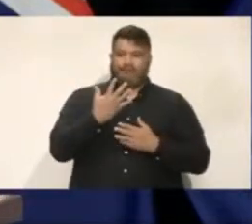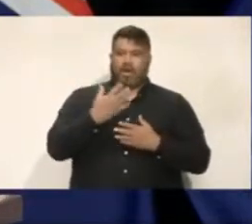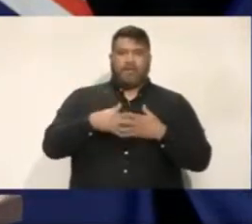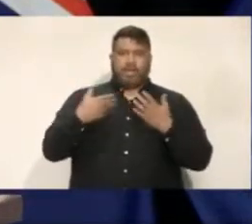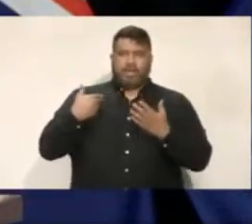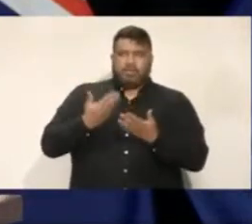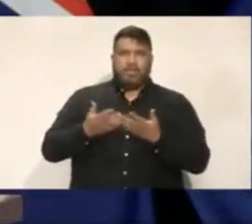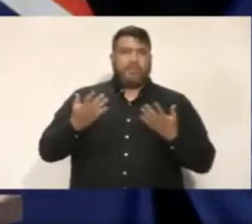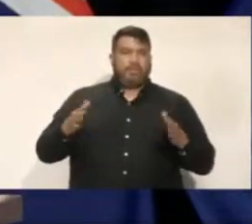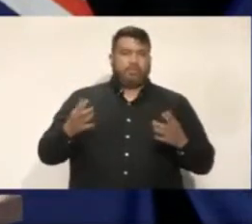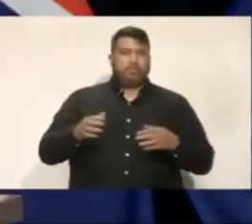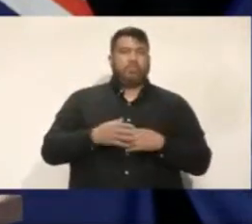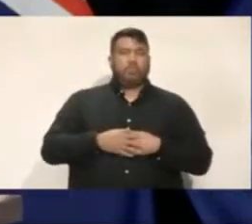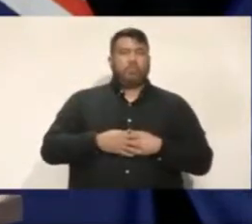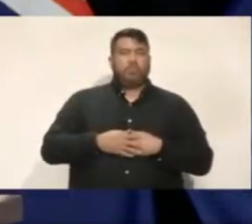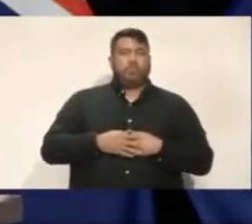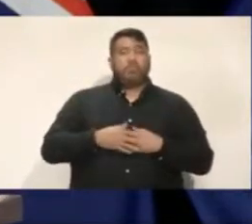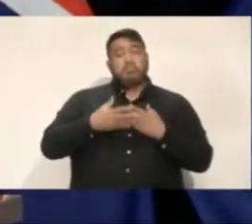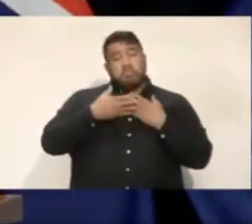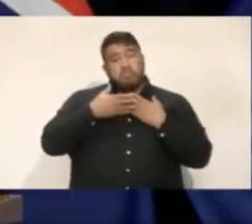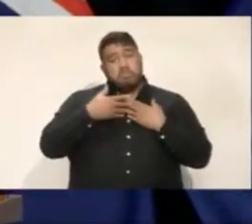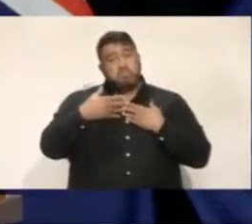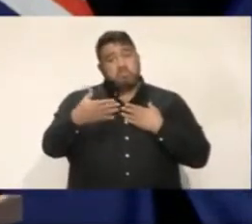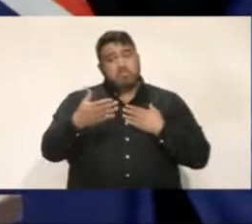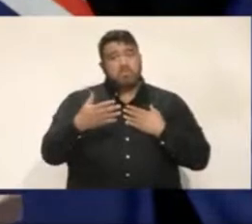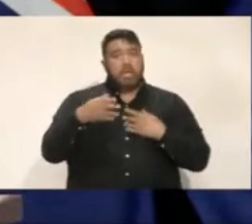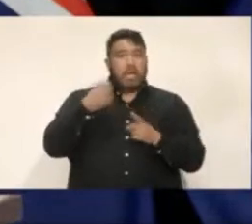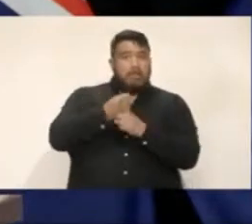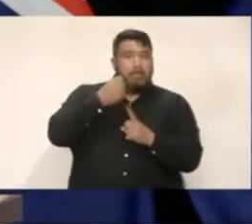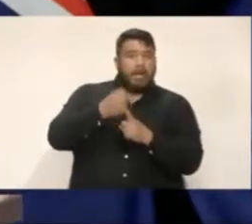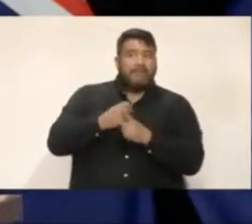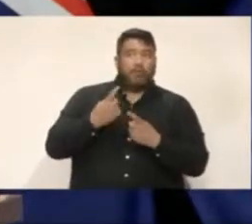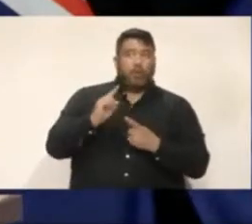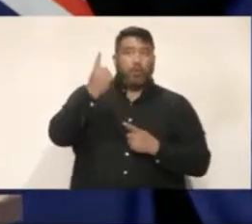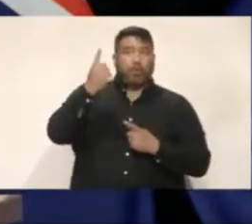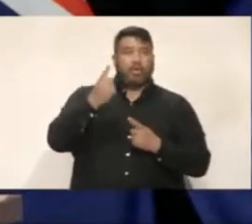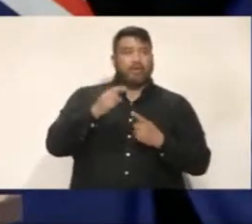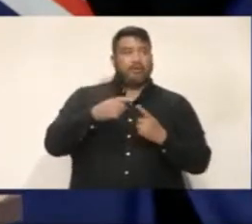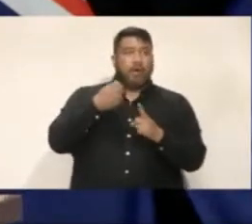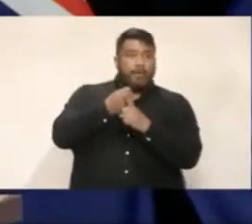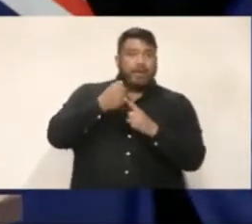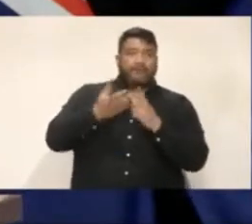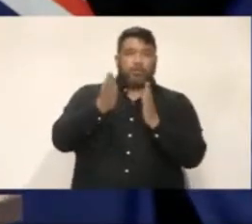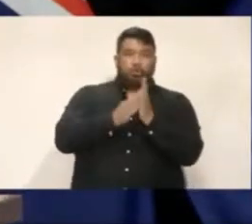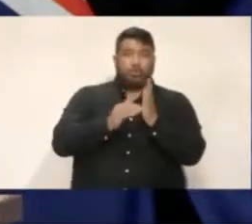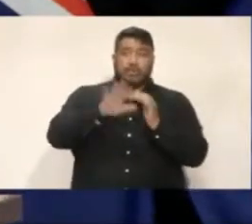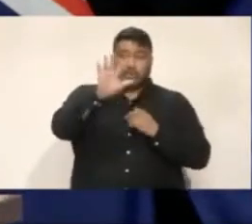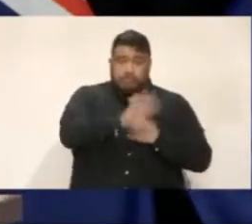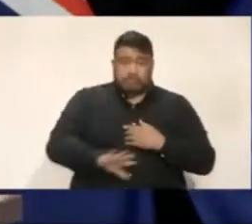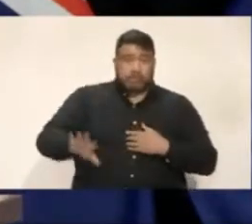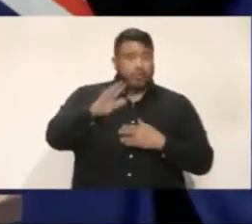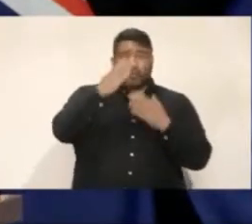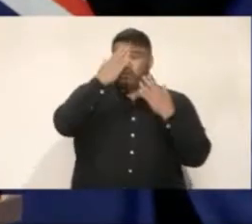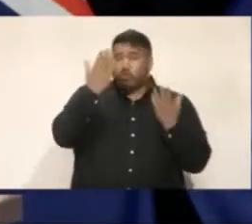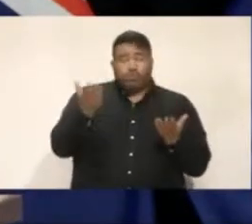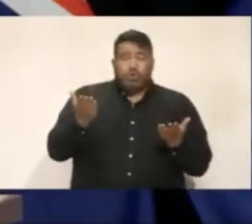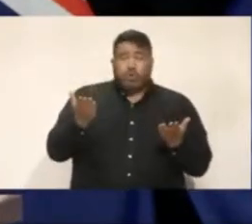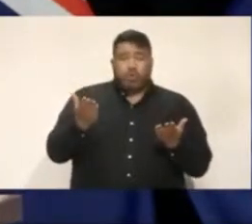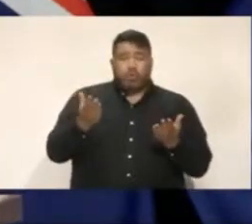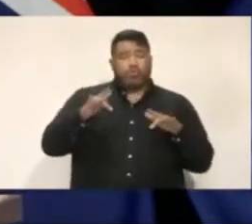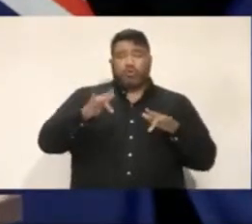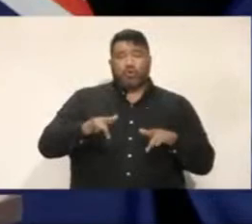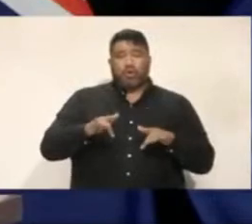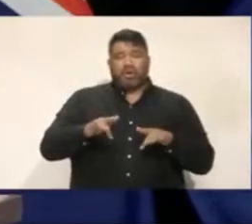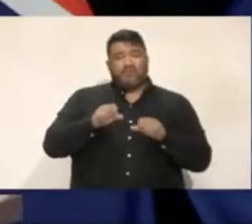level shift will have been in Auckland and beyond. It is simply too early for us to know just yet.